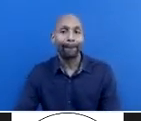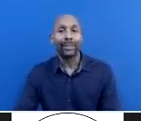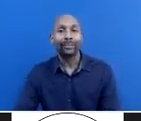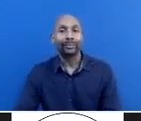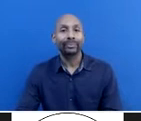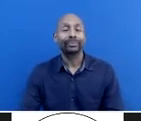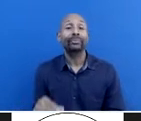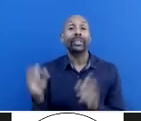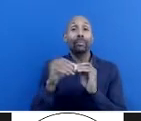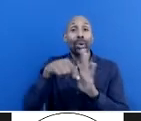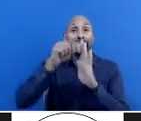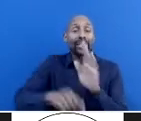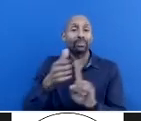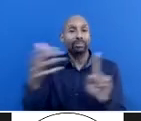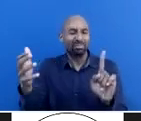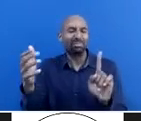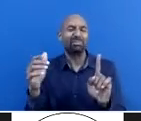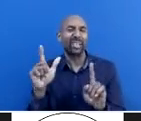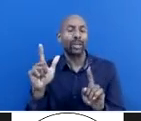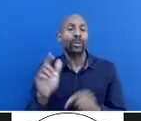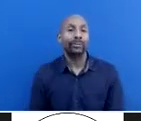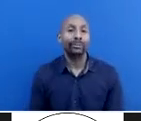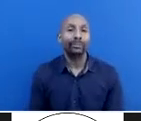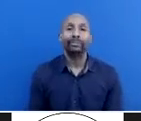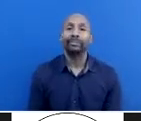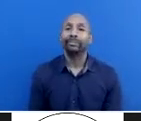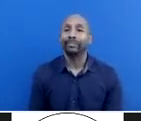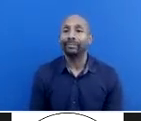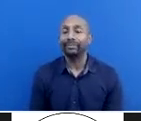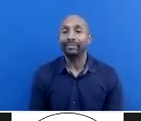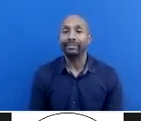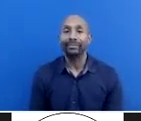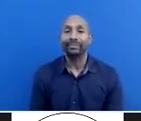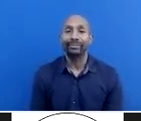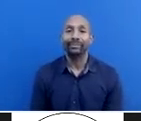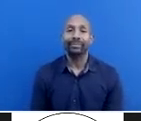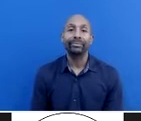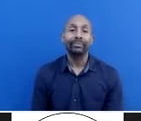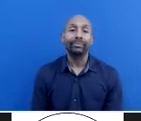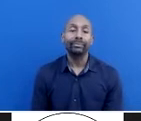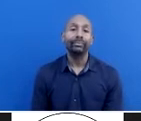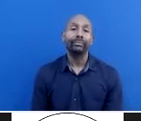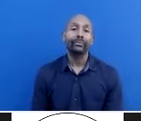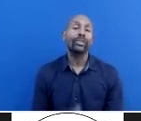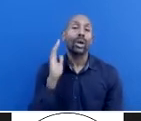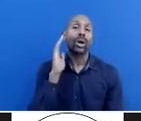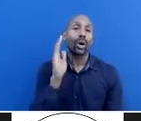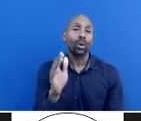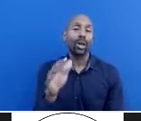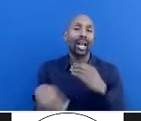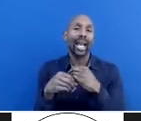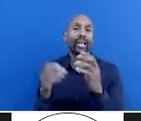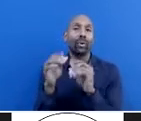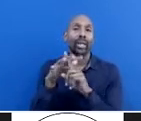get further into the talk. So what I'm going to try to provide with the time that remains is some relevant context as